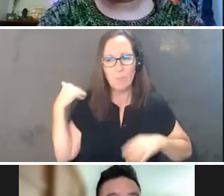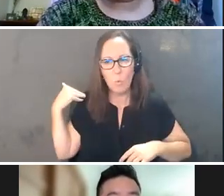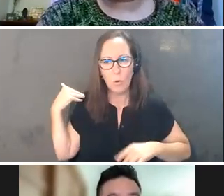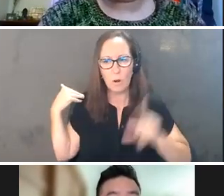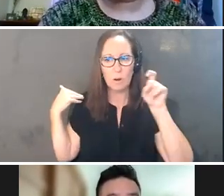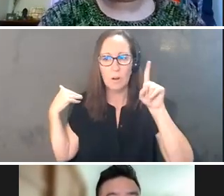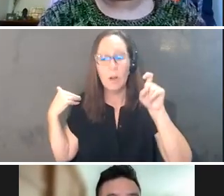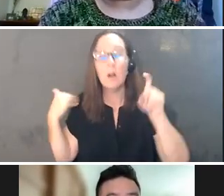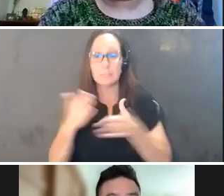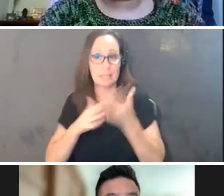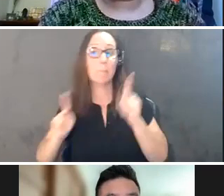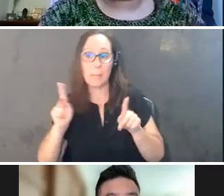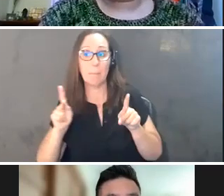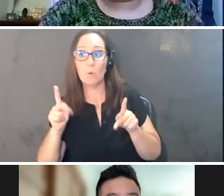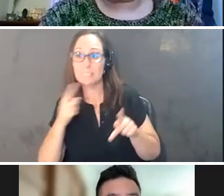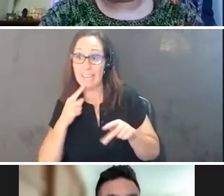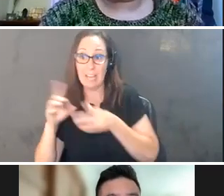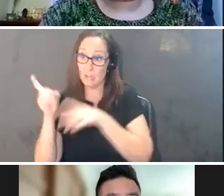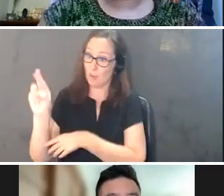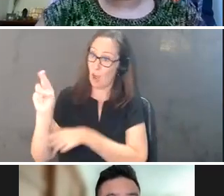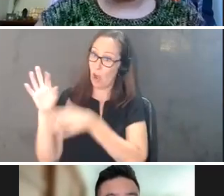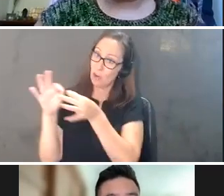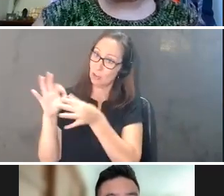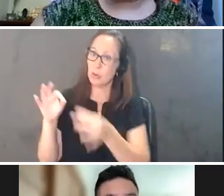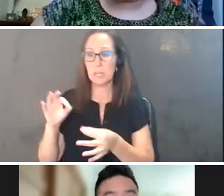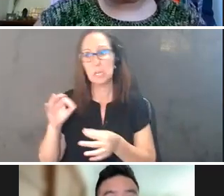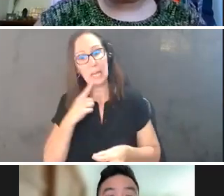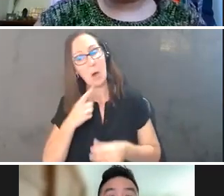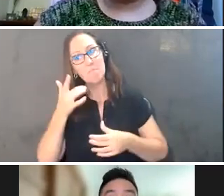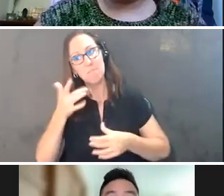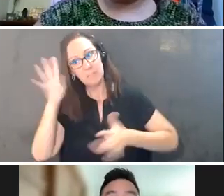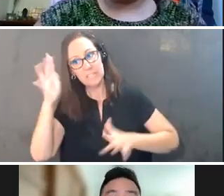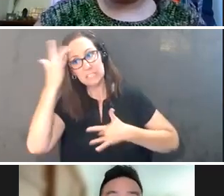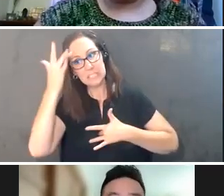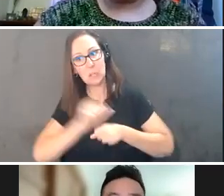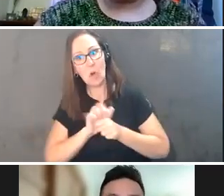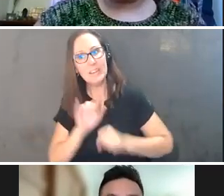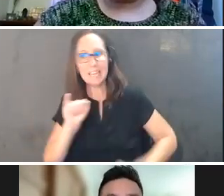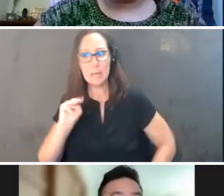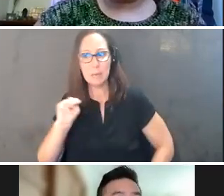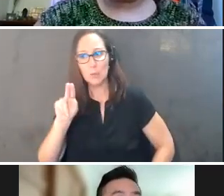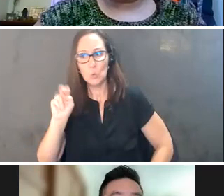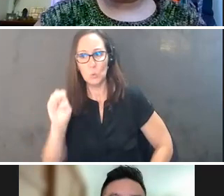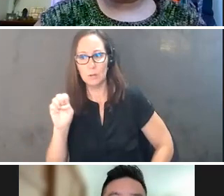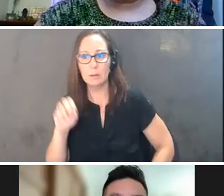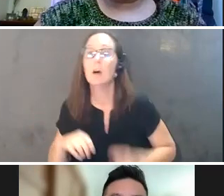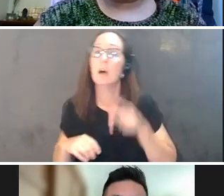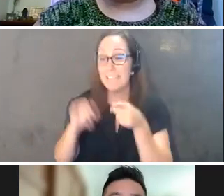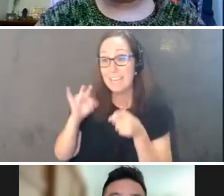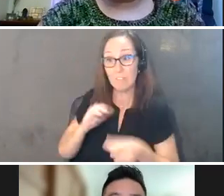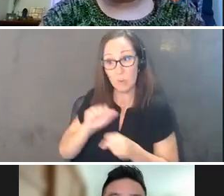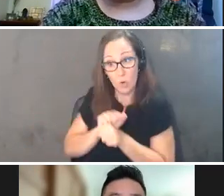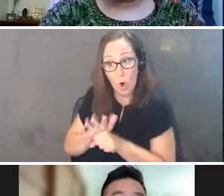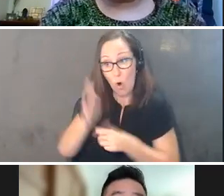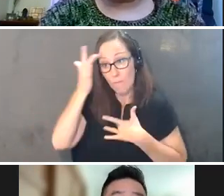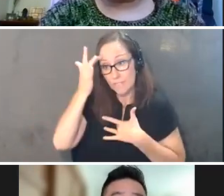people have been told by their doctors that they're immune. Great question. So if you've had COVID, your natural immunity has